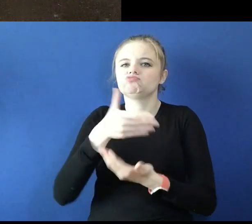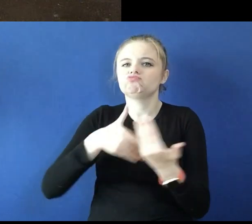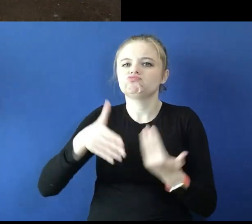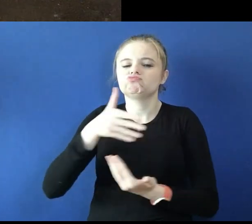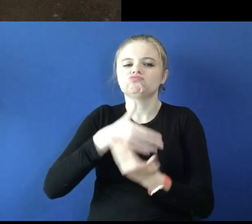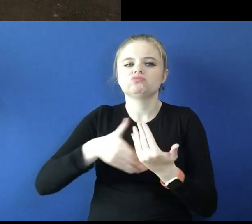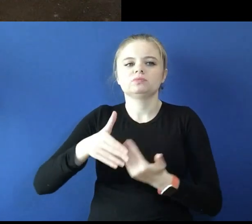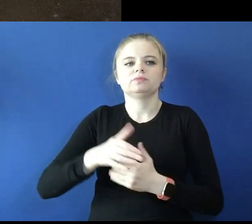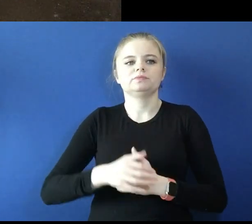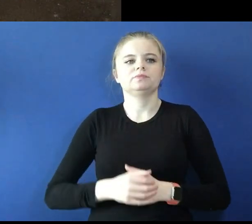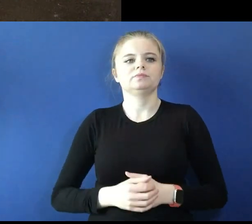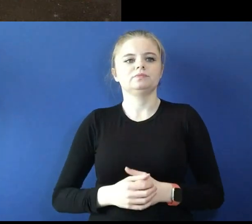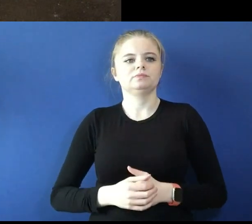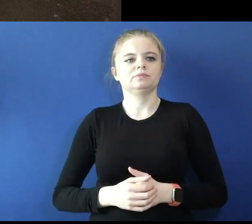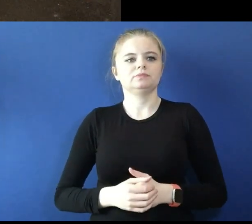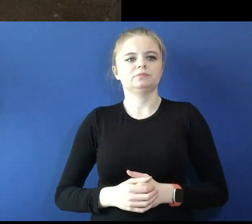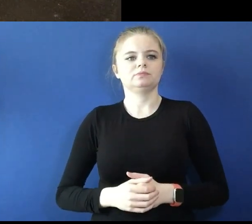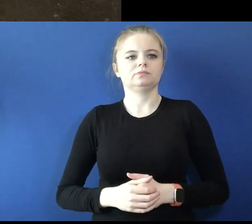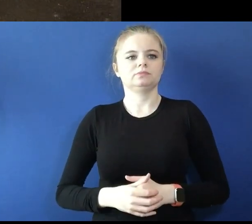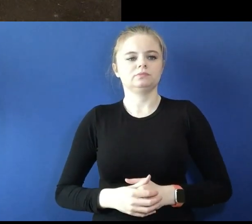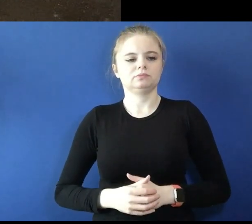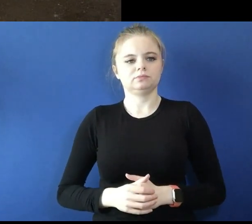melted in.